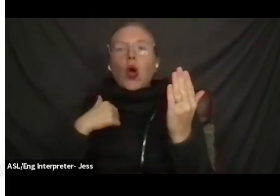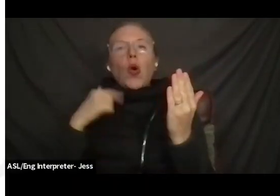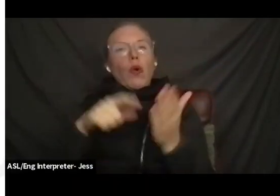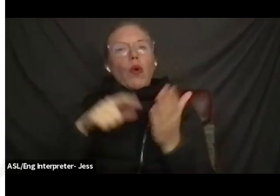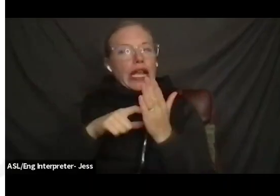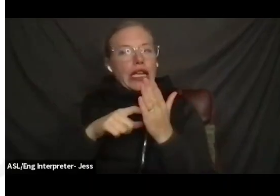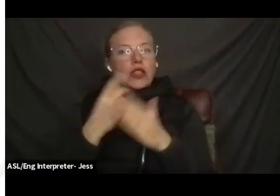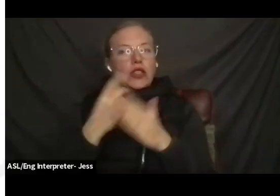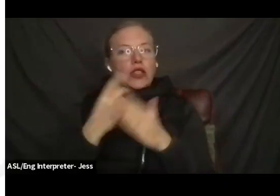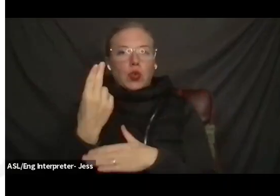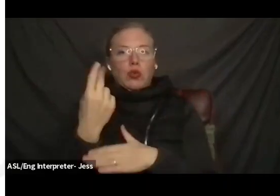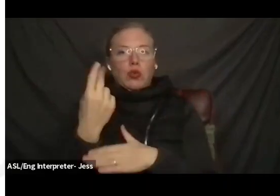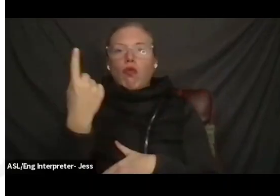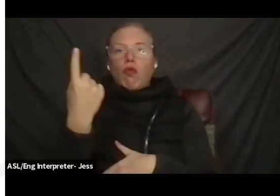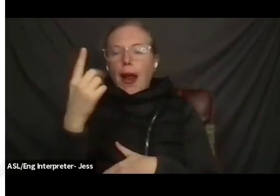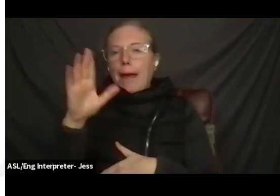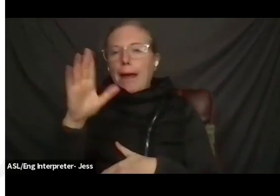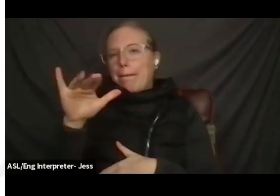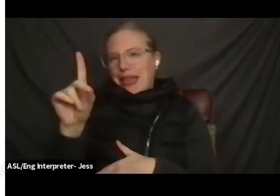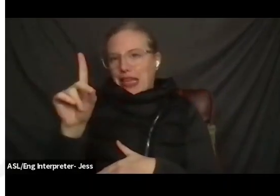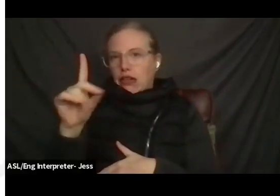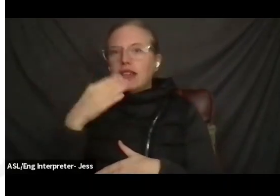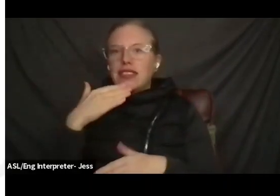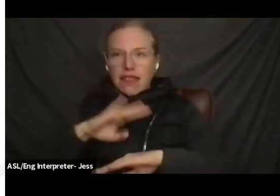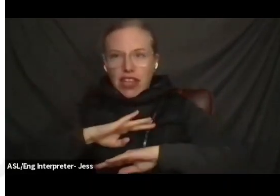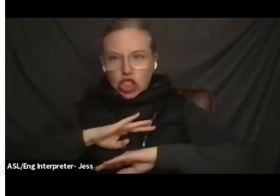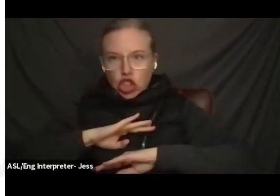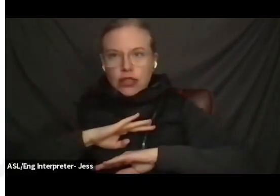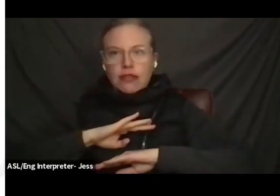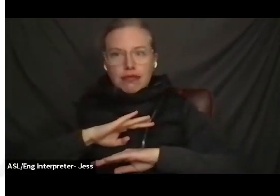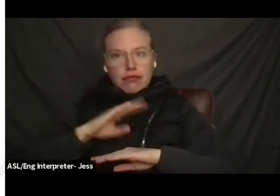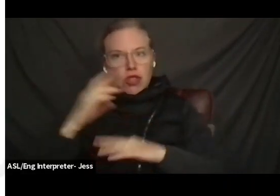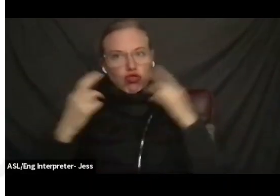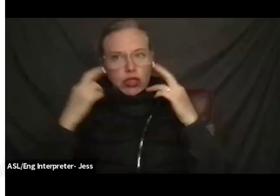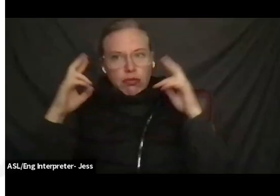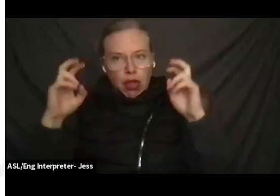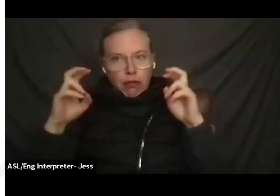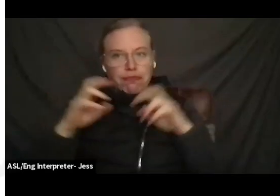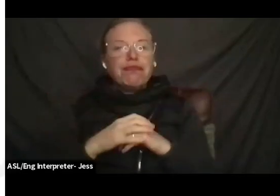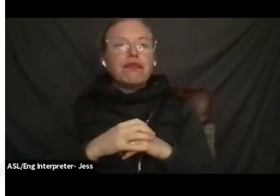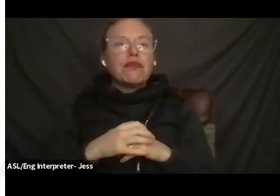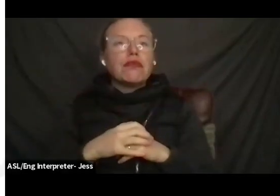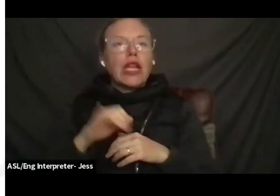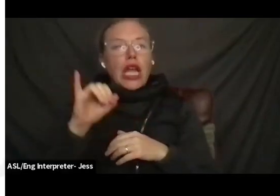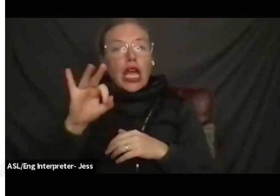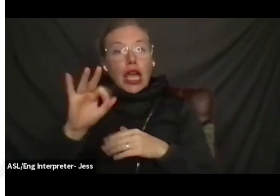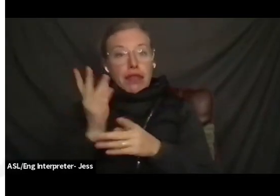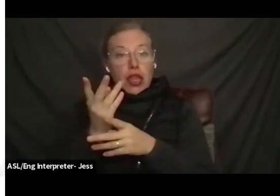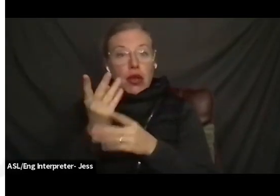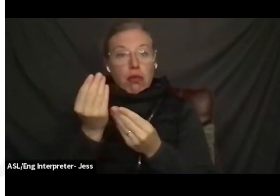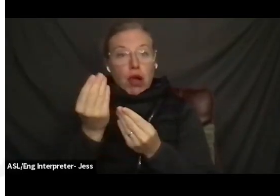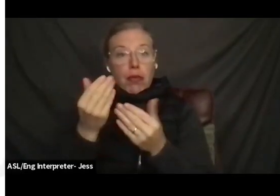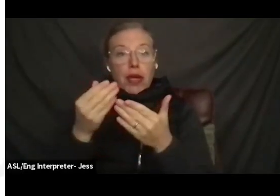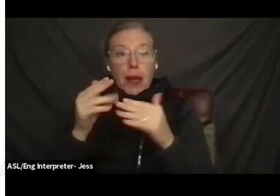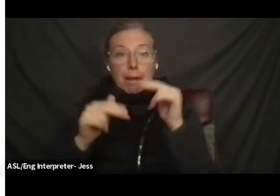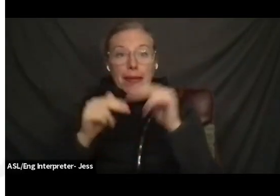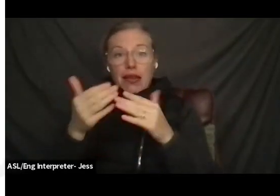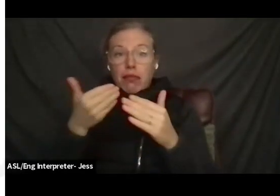use one of the bids, or one bid is considered reasonable. If the property is built prior